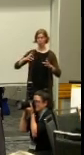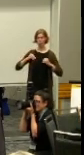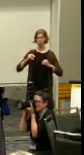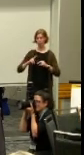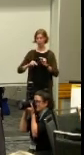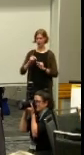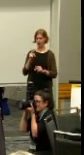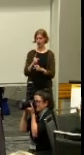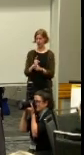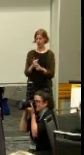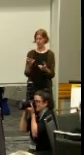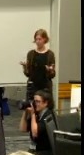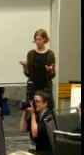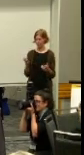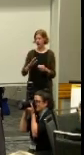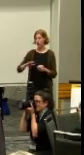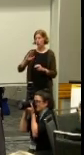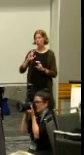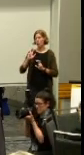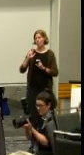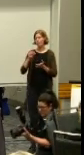What's your investment